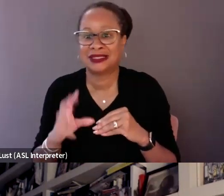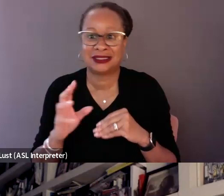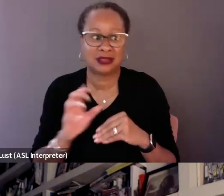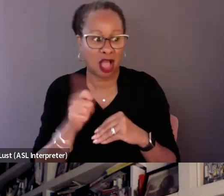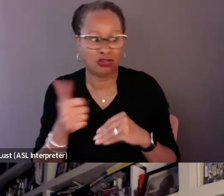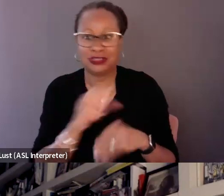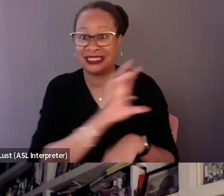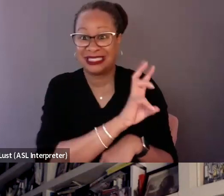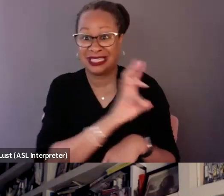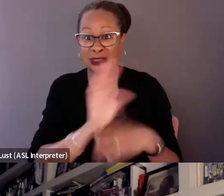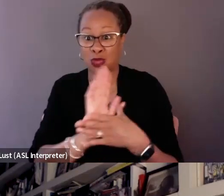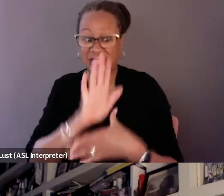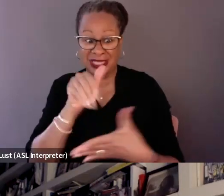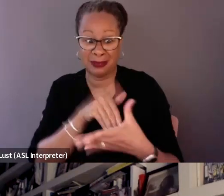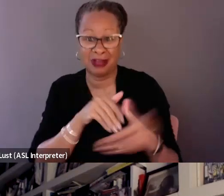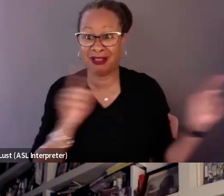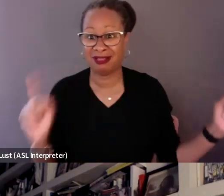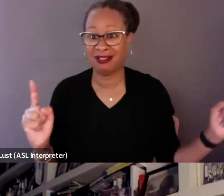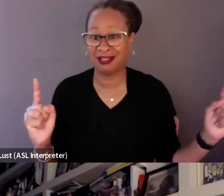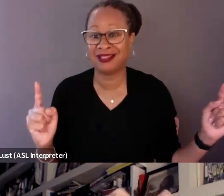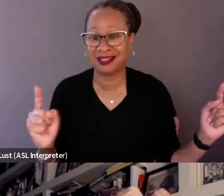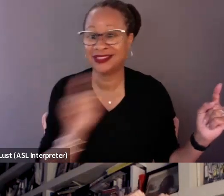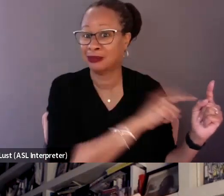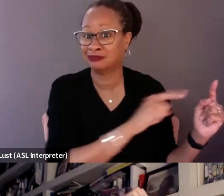maybe. Yeah, so because